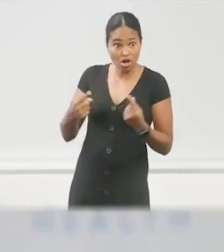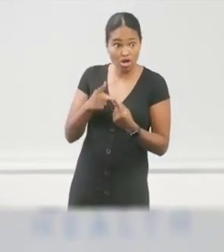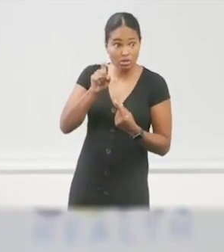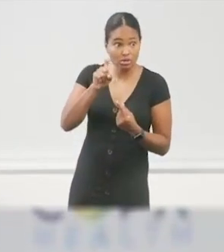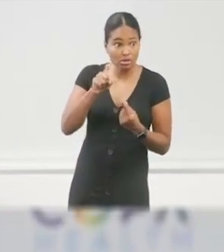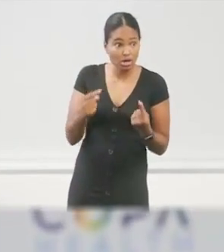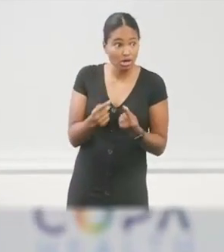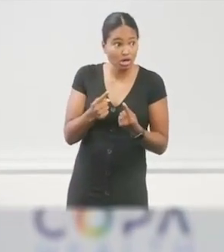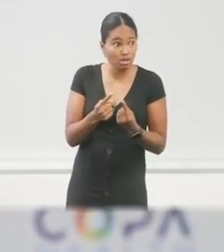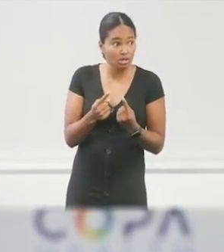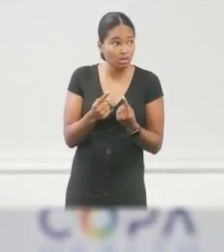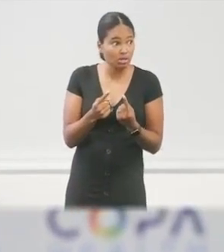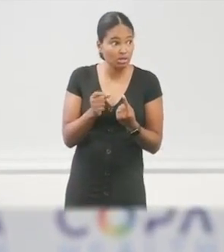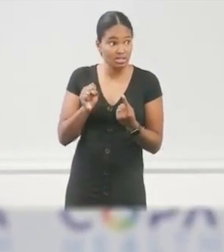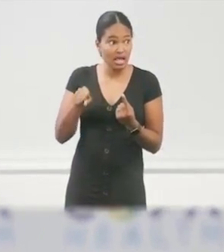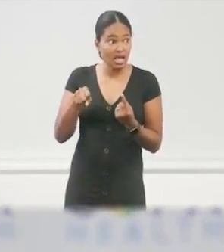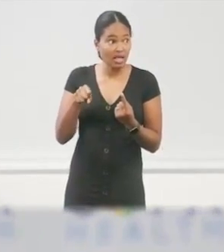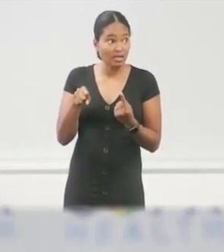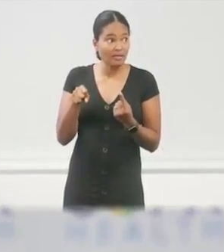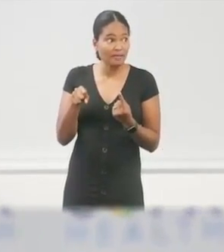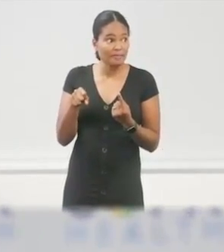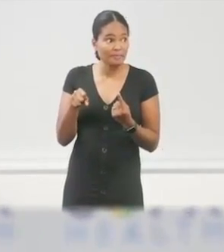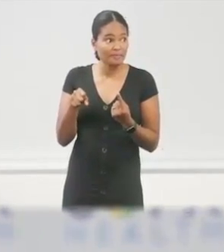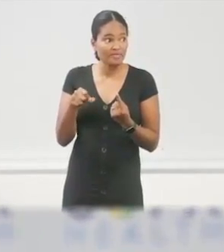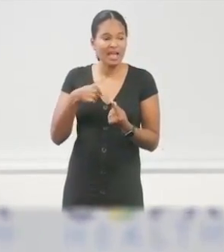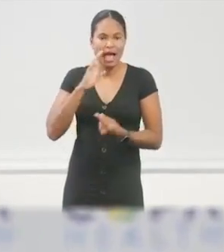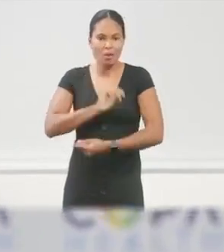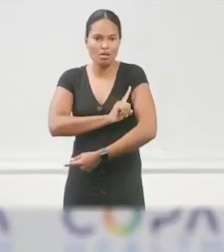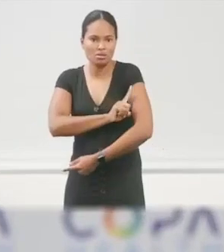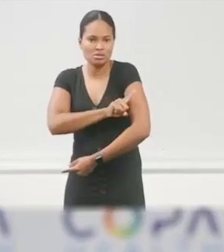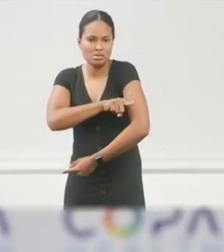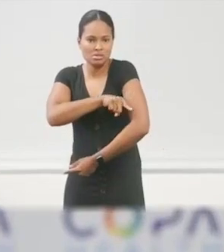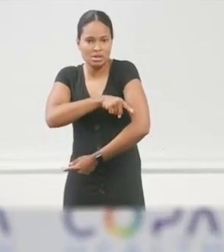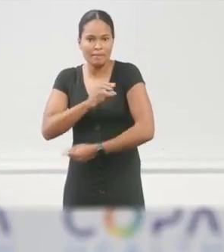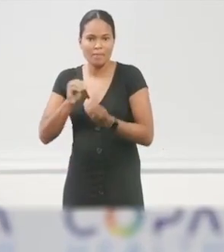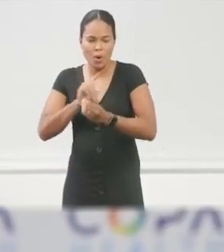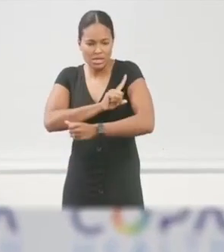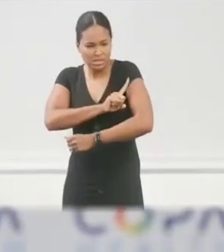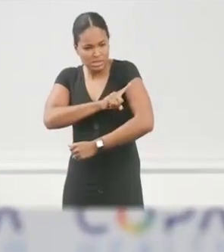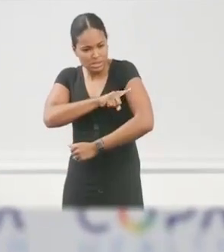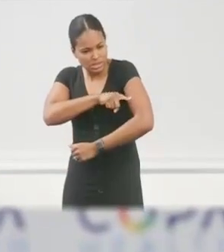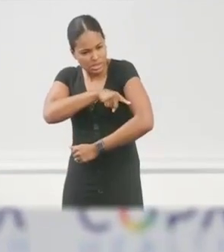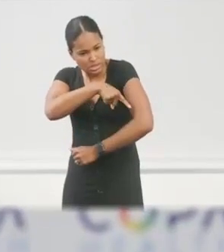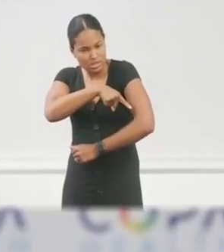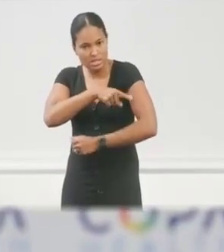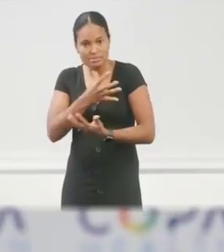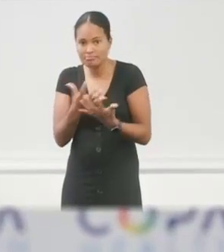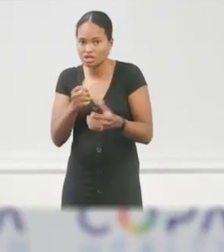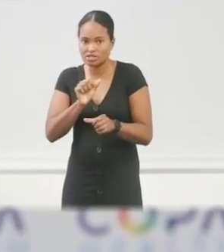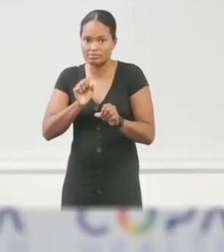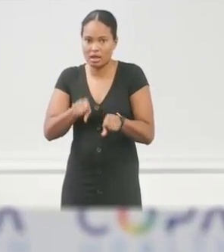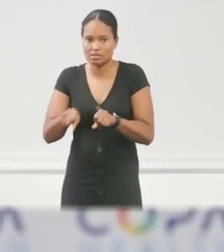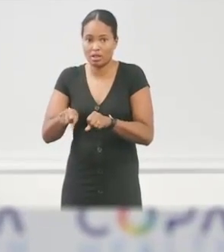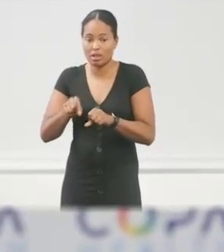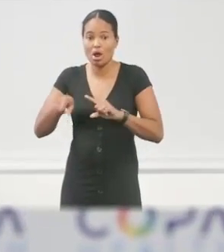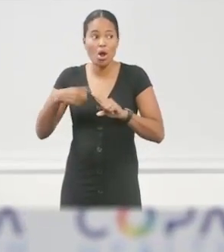hurt? Yeah? I'll turn more. When you get to a point where that blood stops,